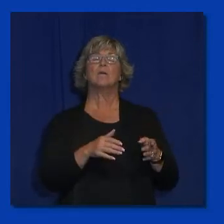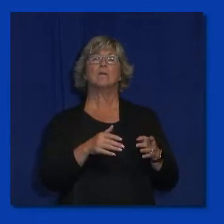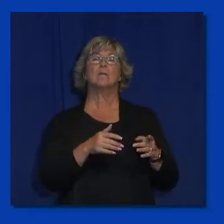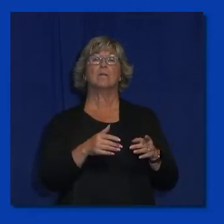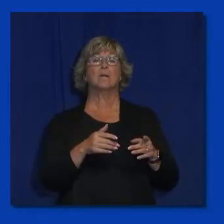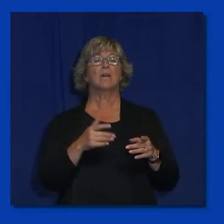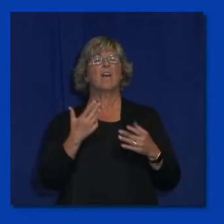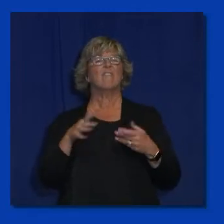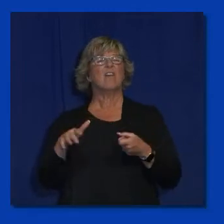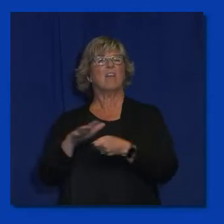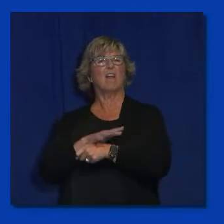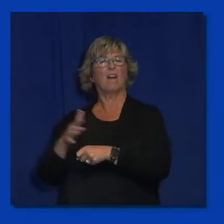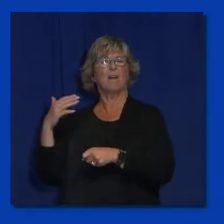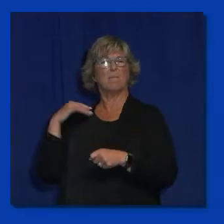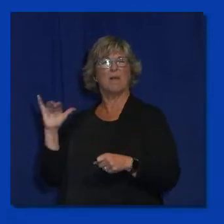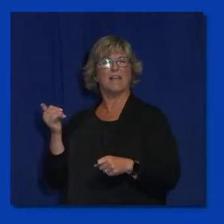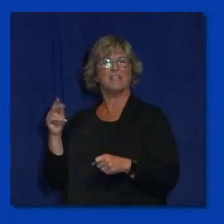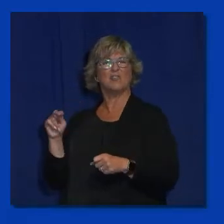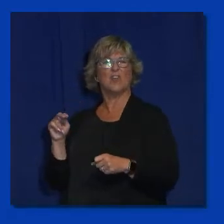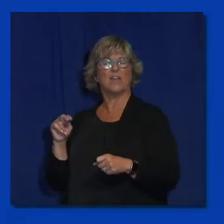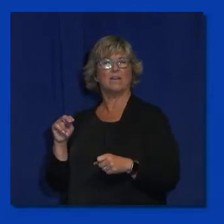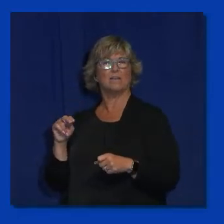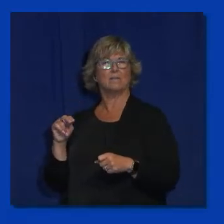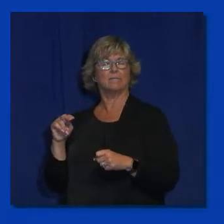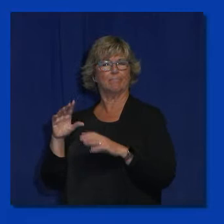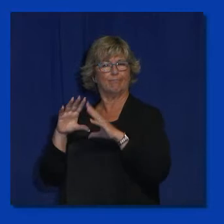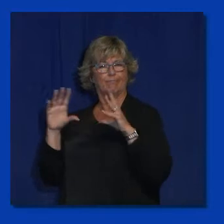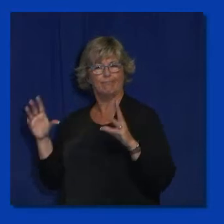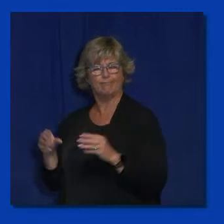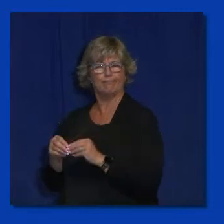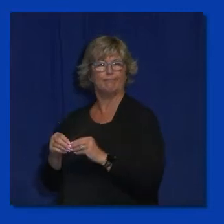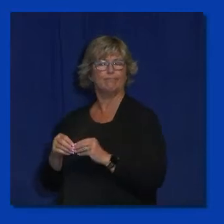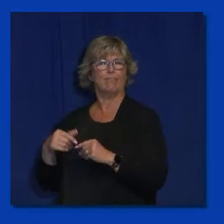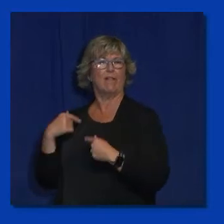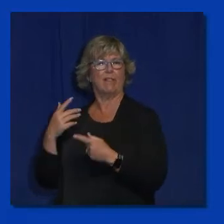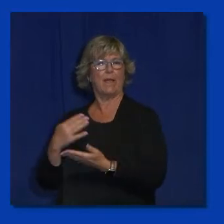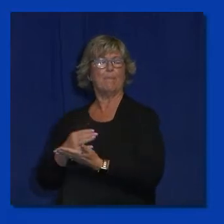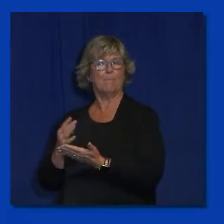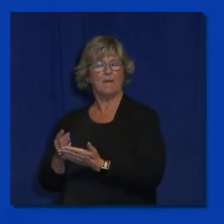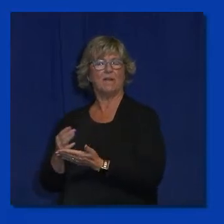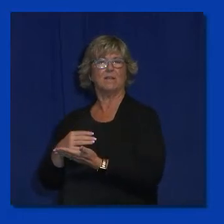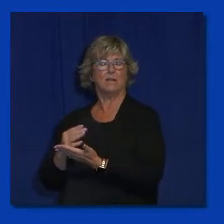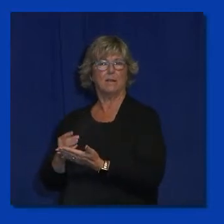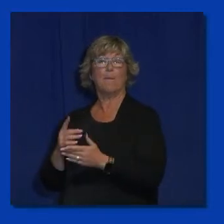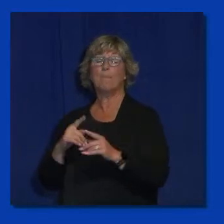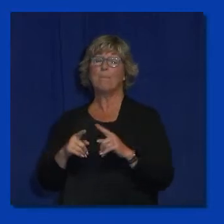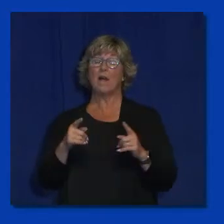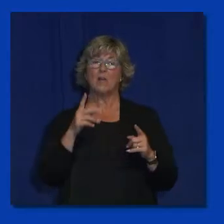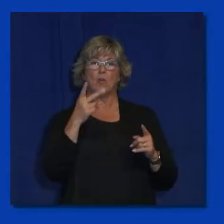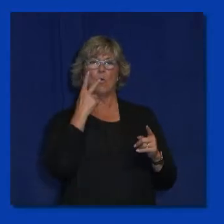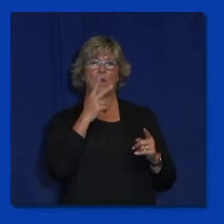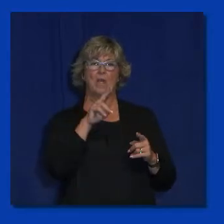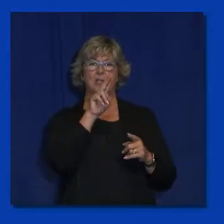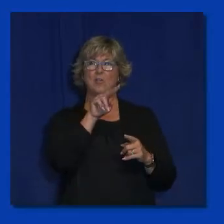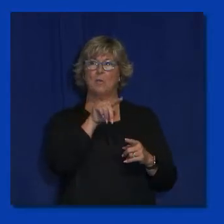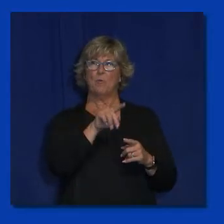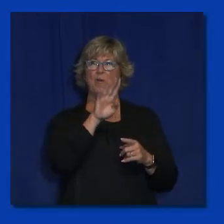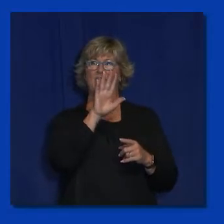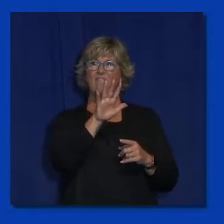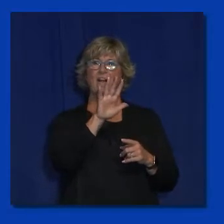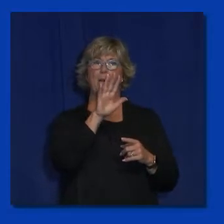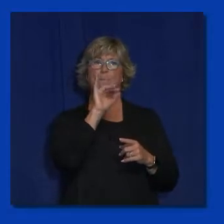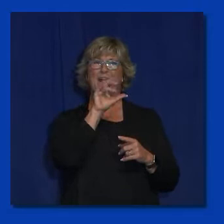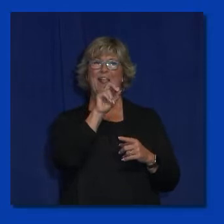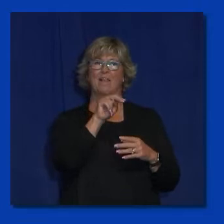in the January budget, substantially and comprehensively so in the last few budgets. More on that in a moment. But you'll see the $2.5 billion reflected in